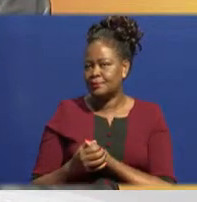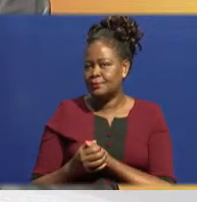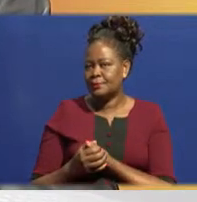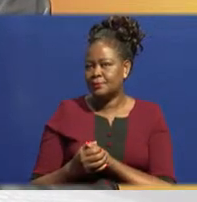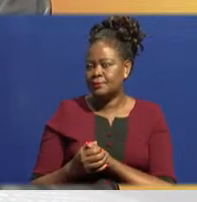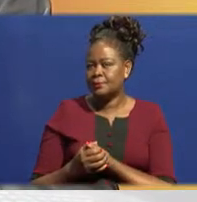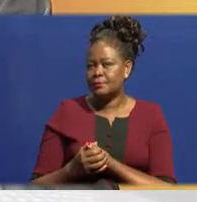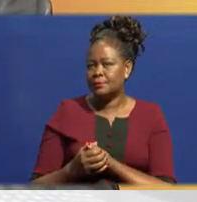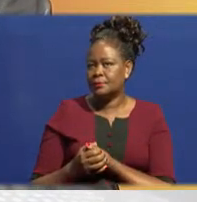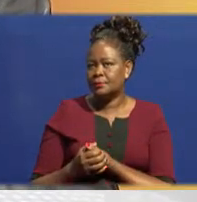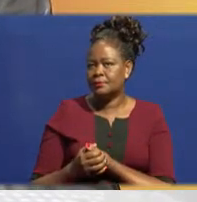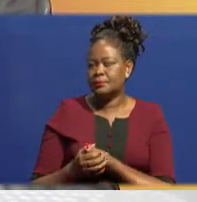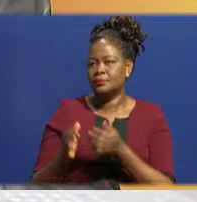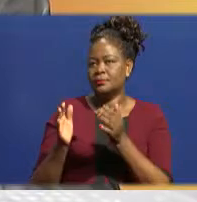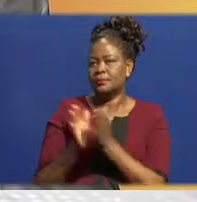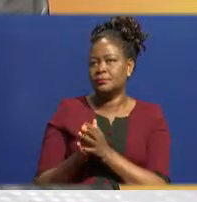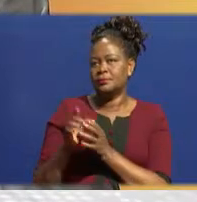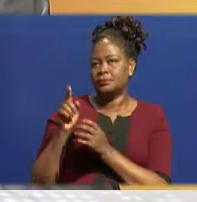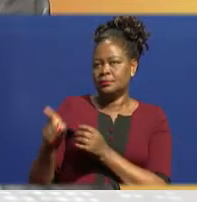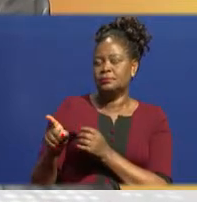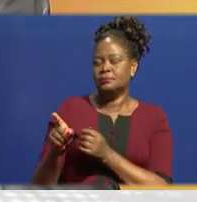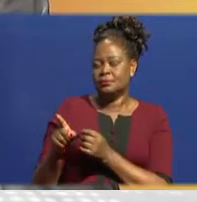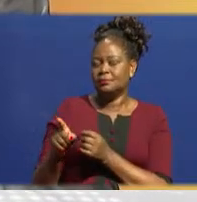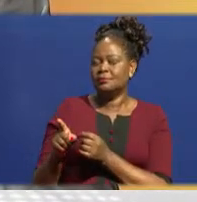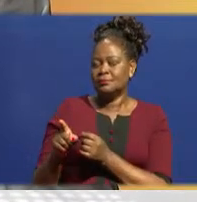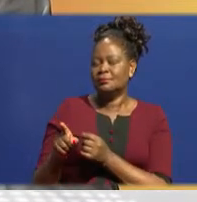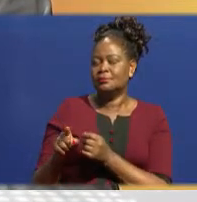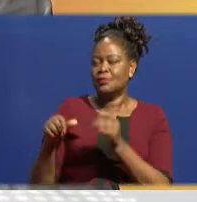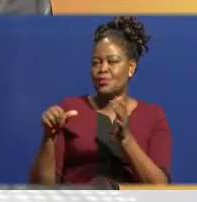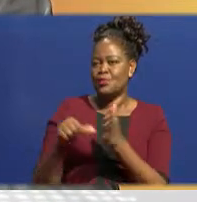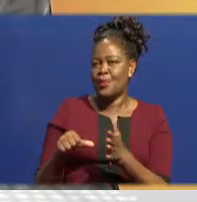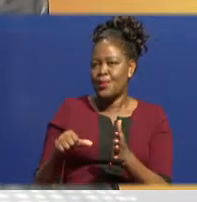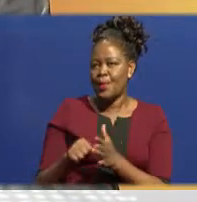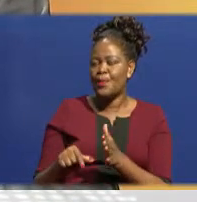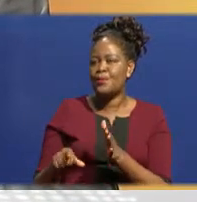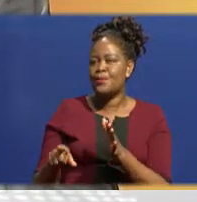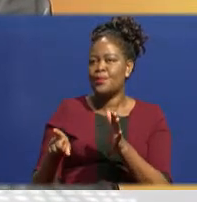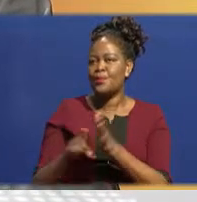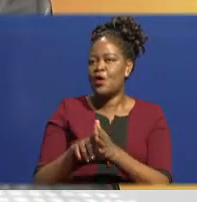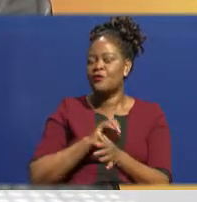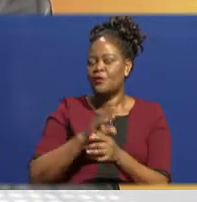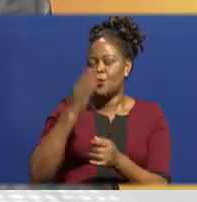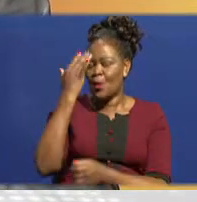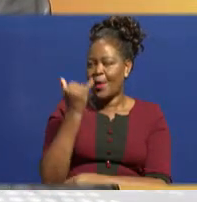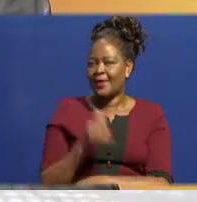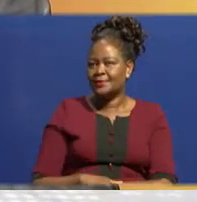Mm-hmm. It is an enforcement problem. The